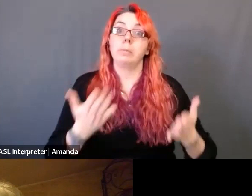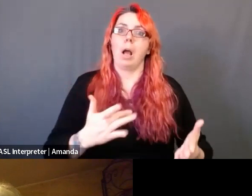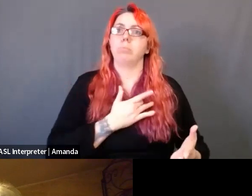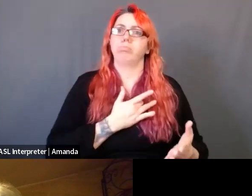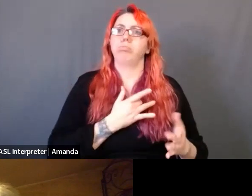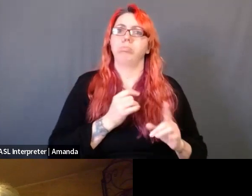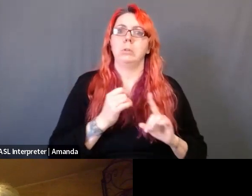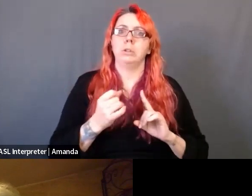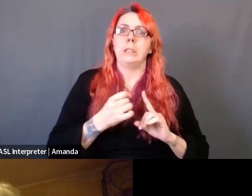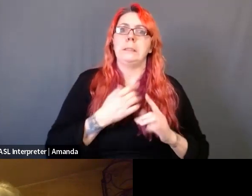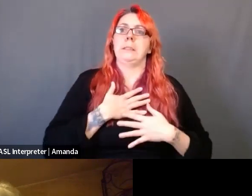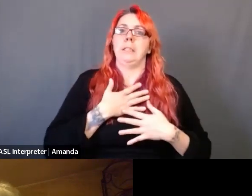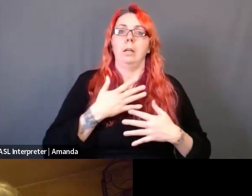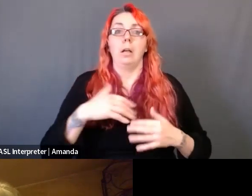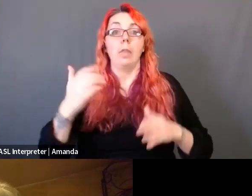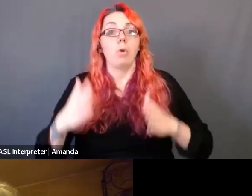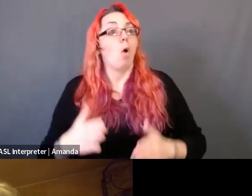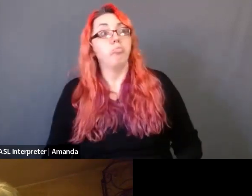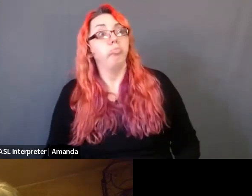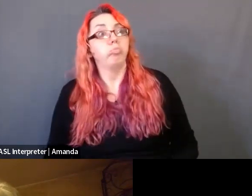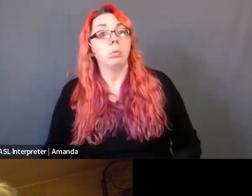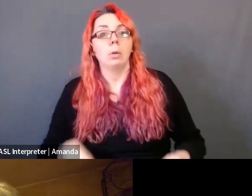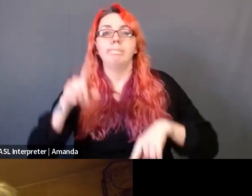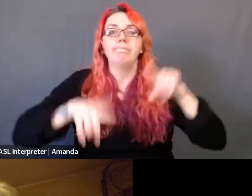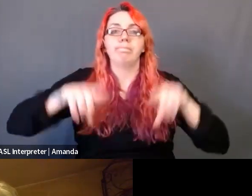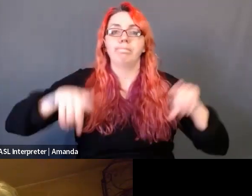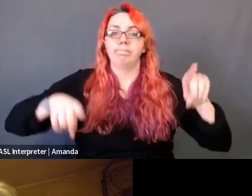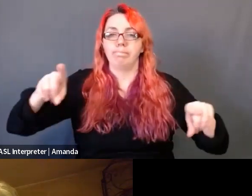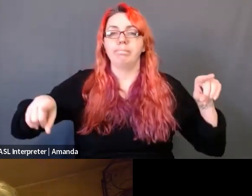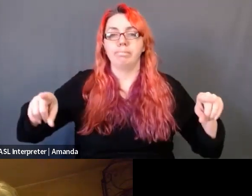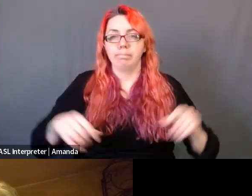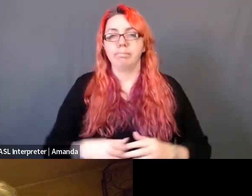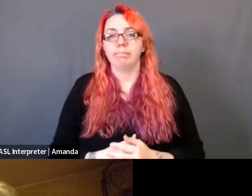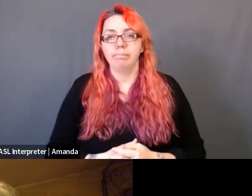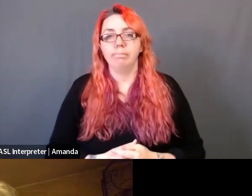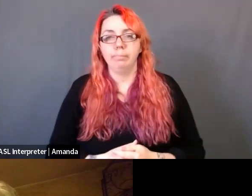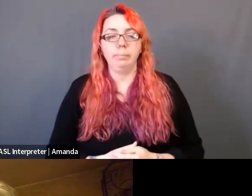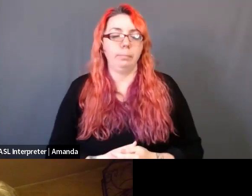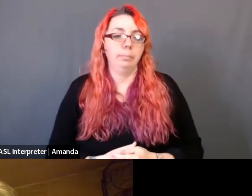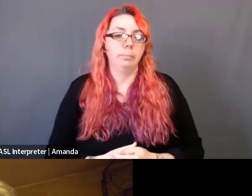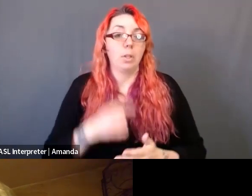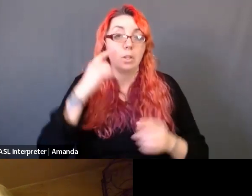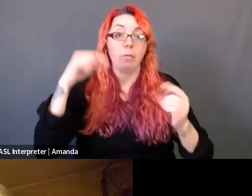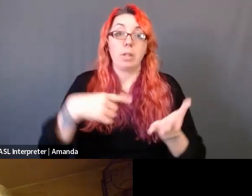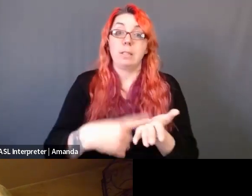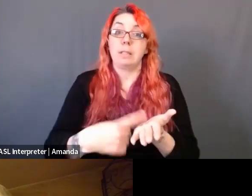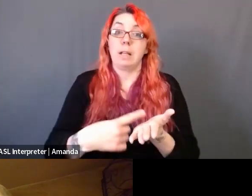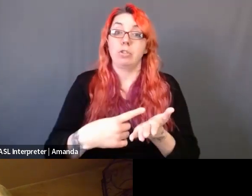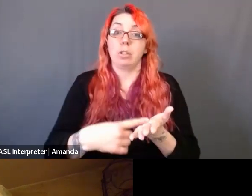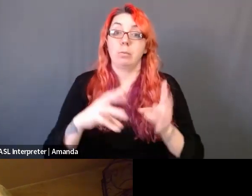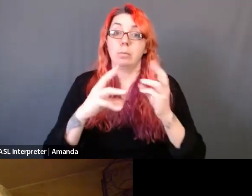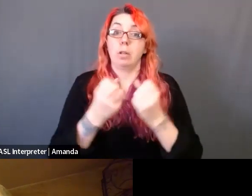And so you'll find that then for some of us in the conversation, some of the examples of our discussions may be